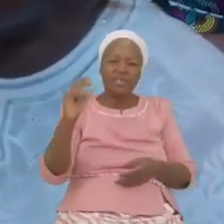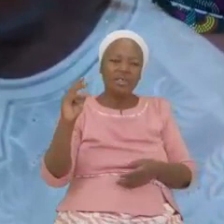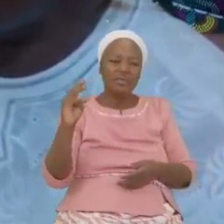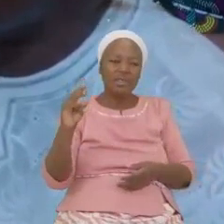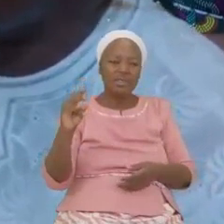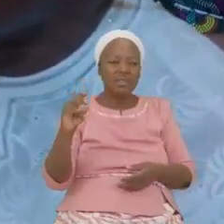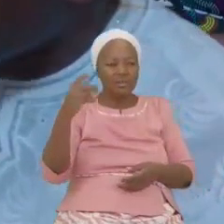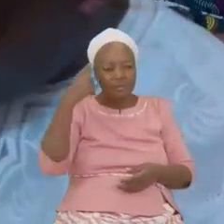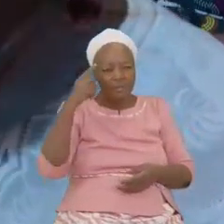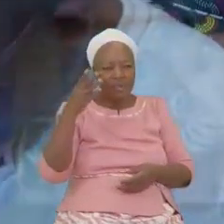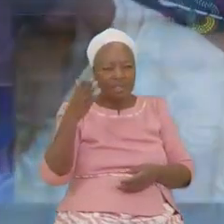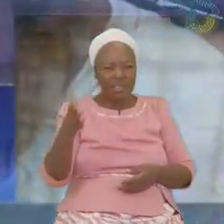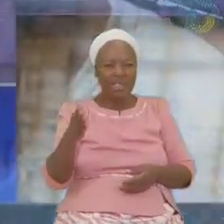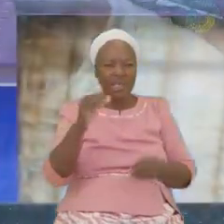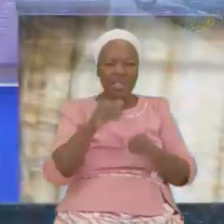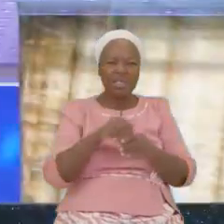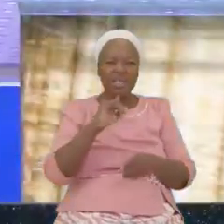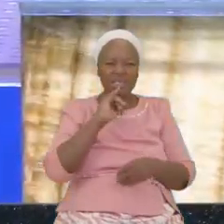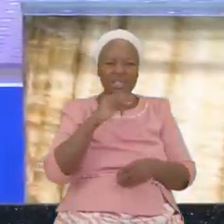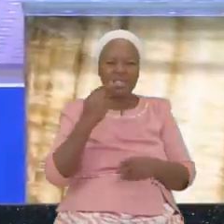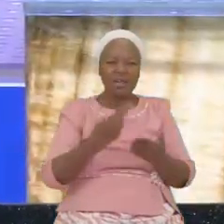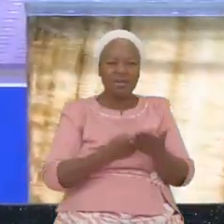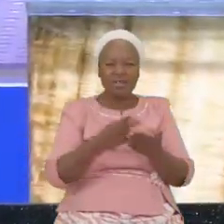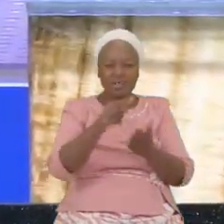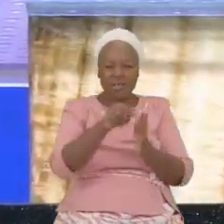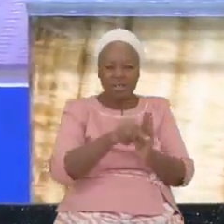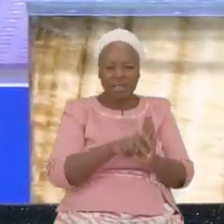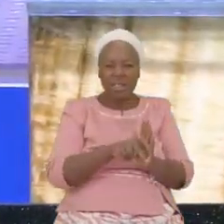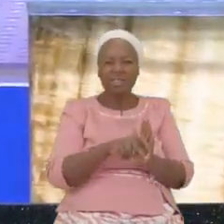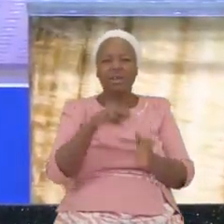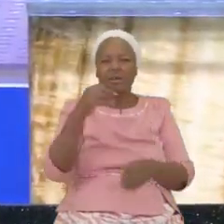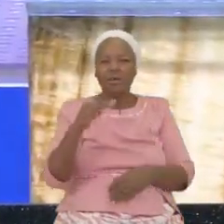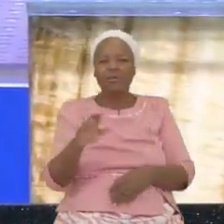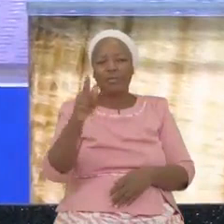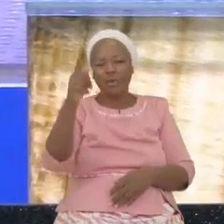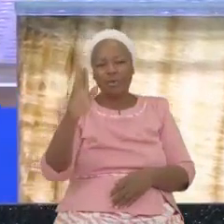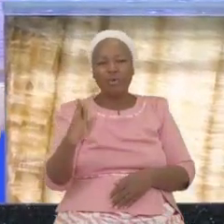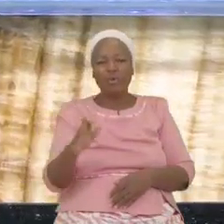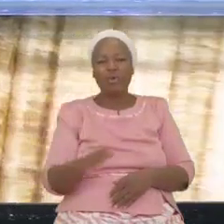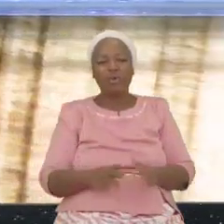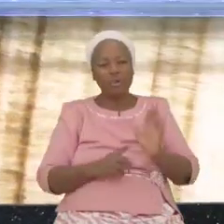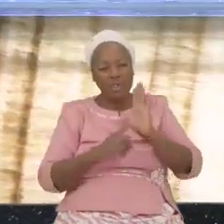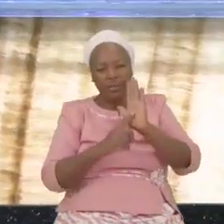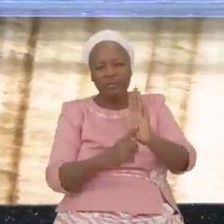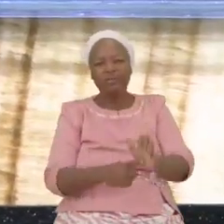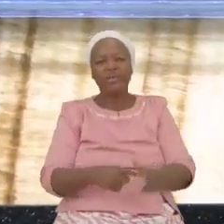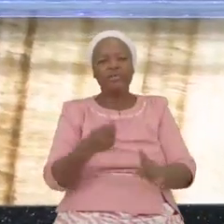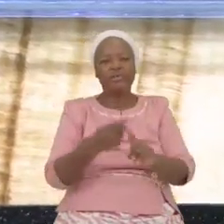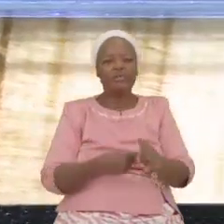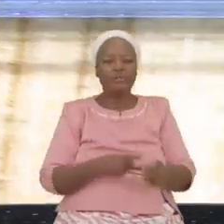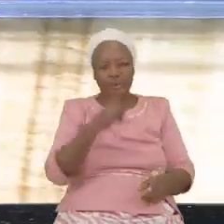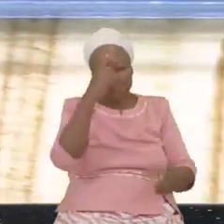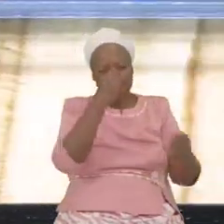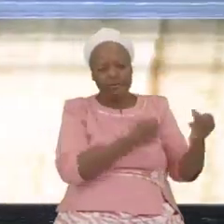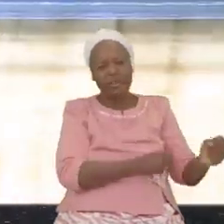verse 17 says, for therein is the righteousness of God revealed from